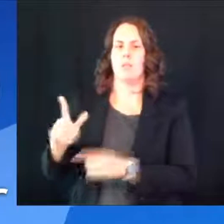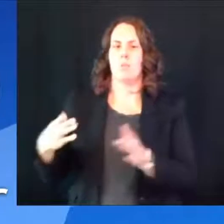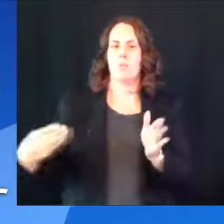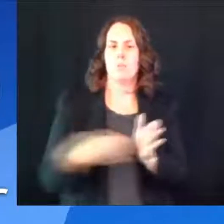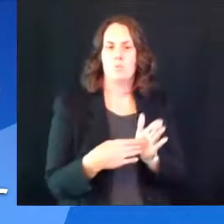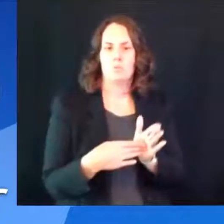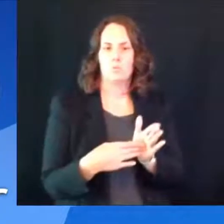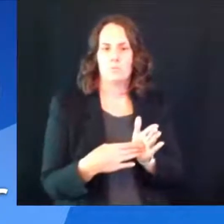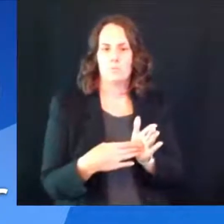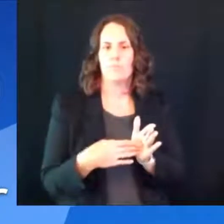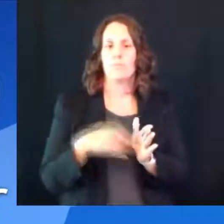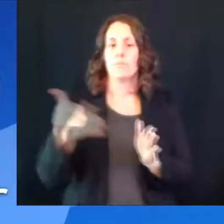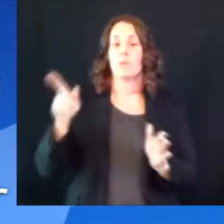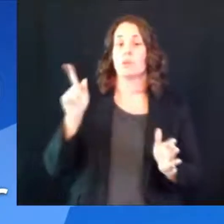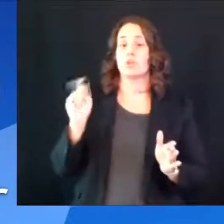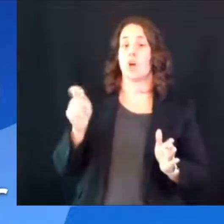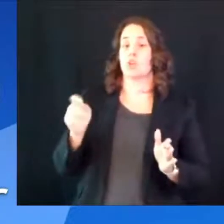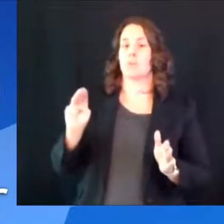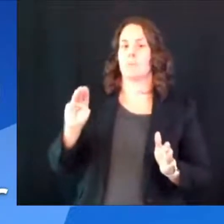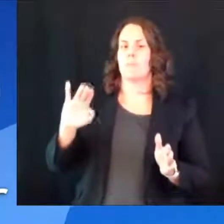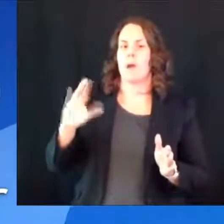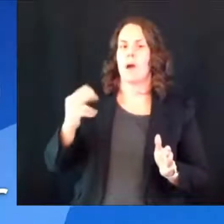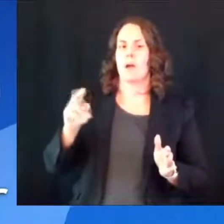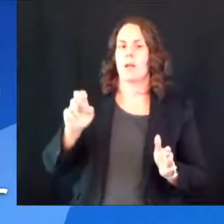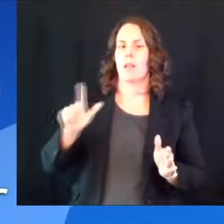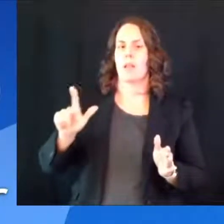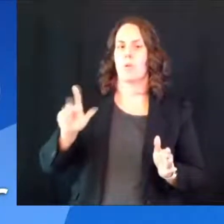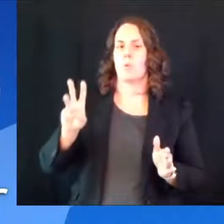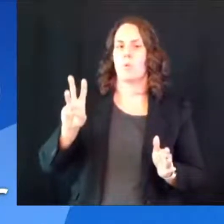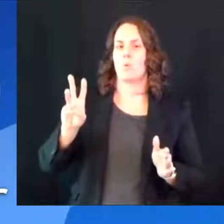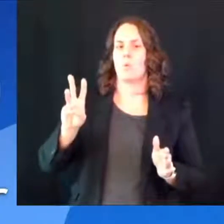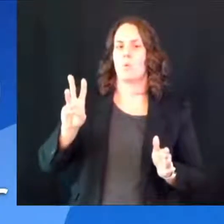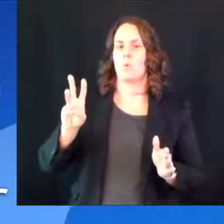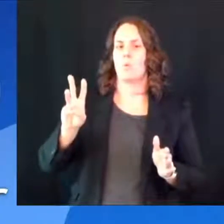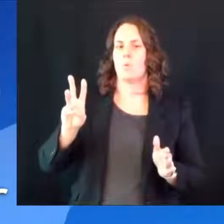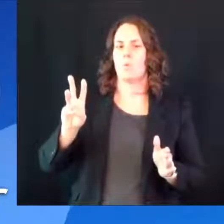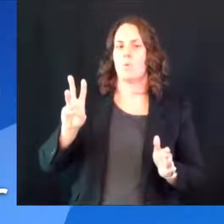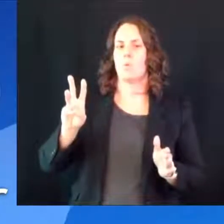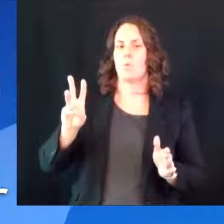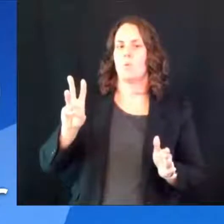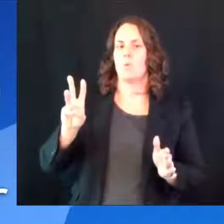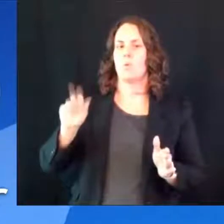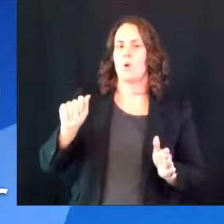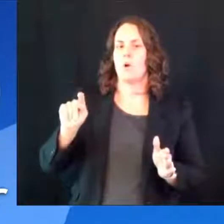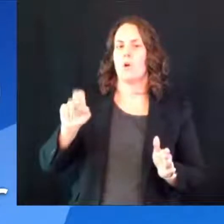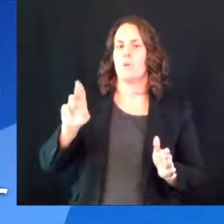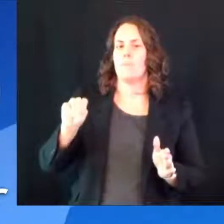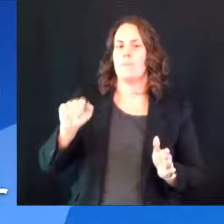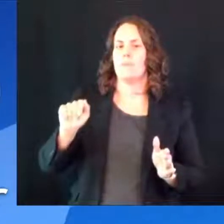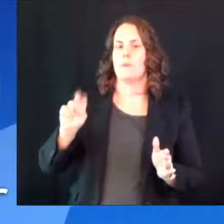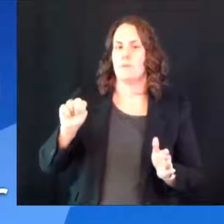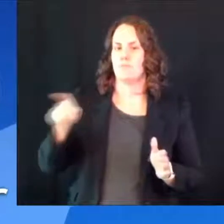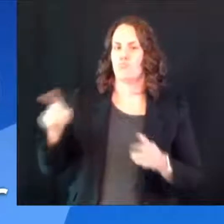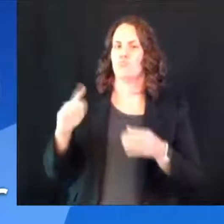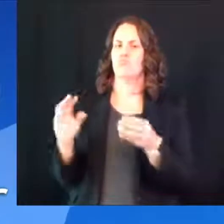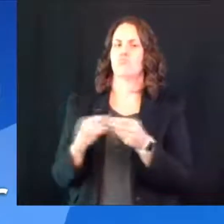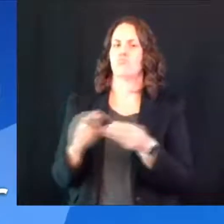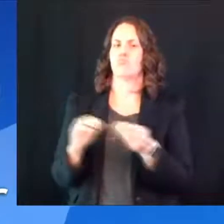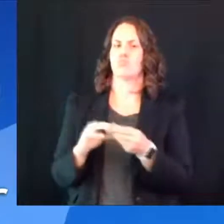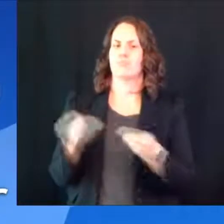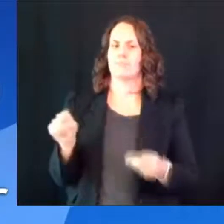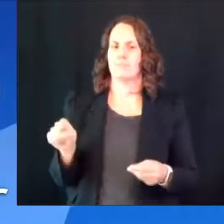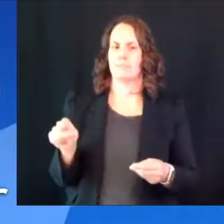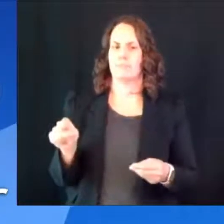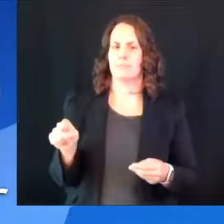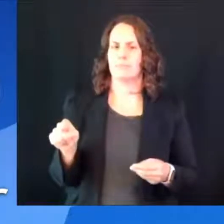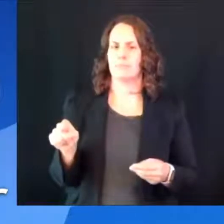the governor's declaration of a state of emergency at any time and apparently for any reason. Governor, what is your reaction to the fact